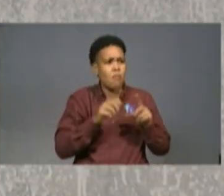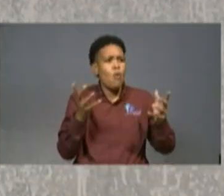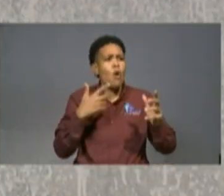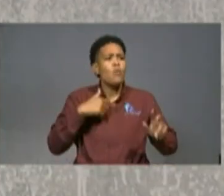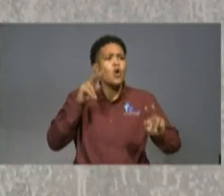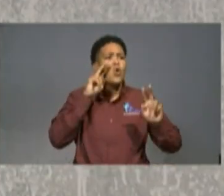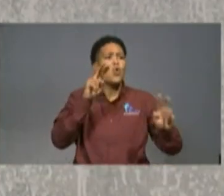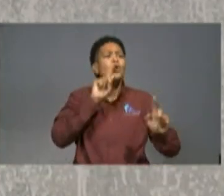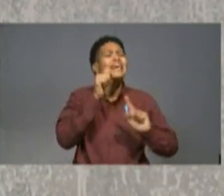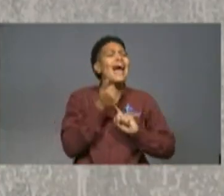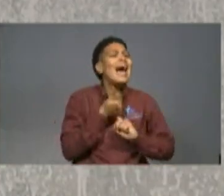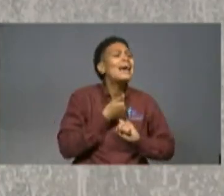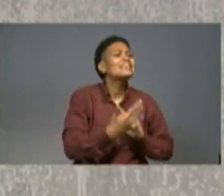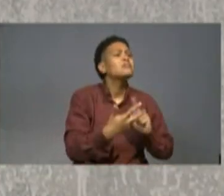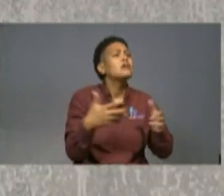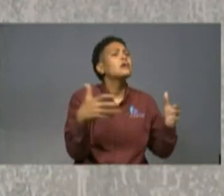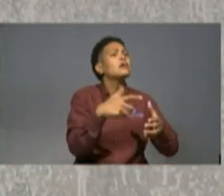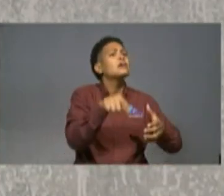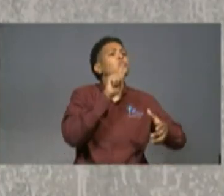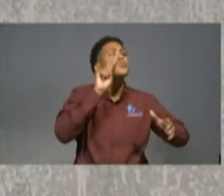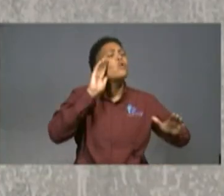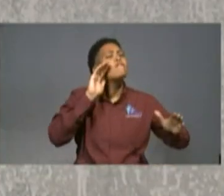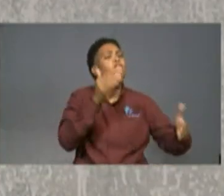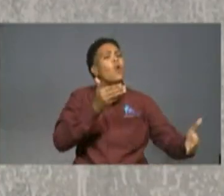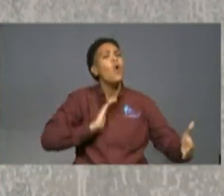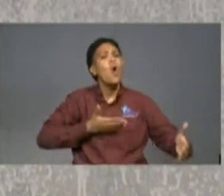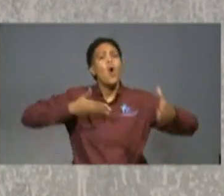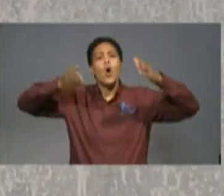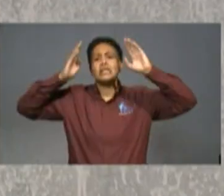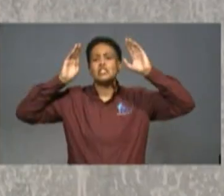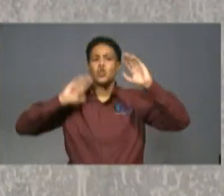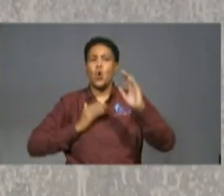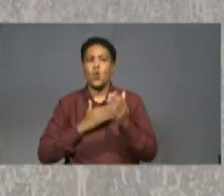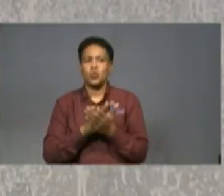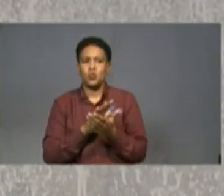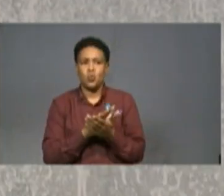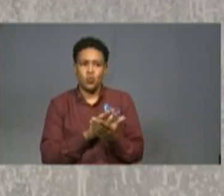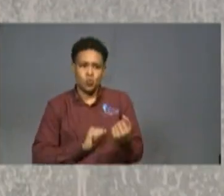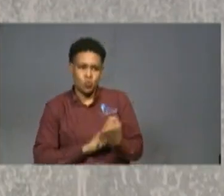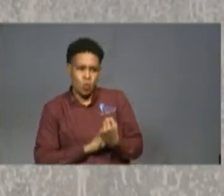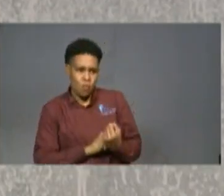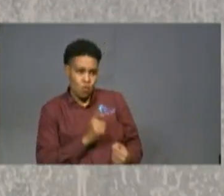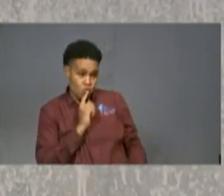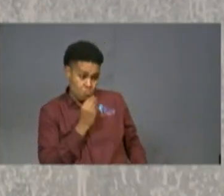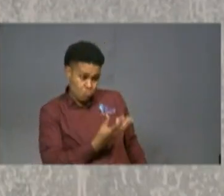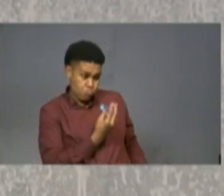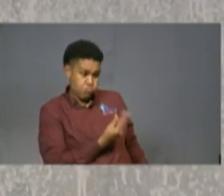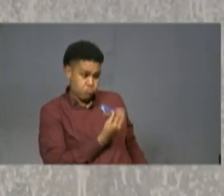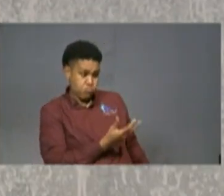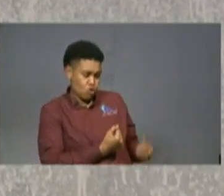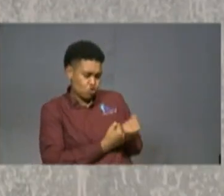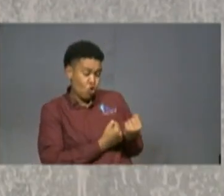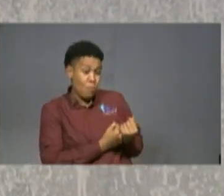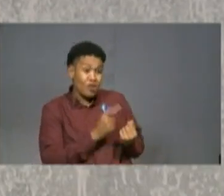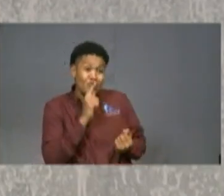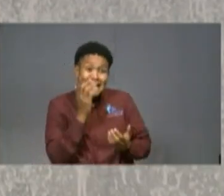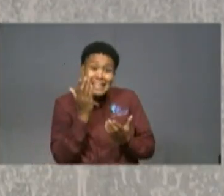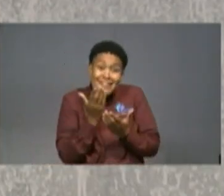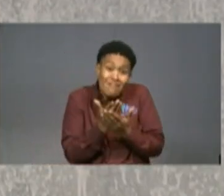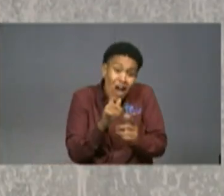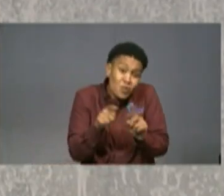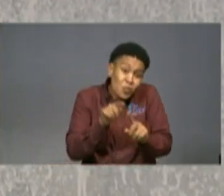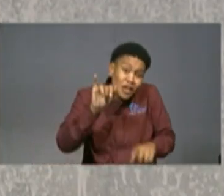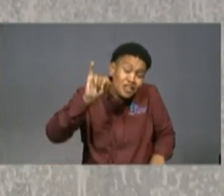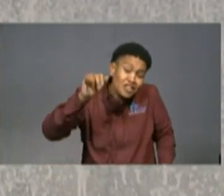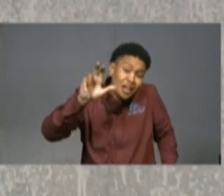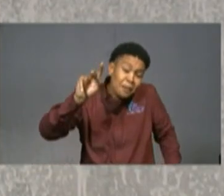expanded pool to focus our attention on our schools and providing more support for our schools. In fact, when the Jamaica Labour